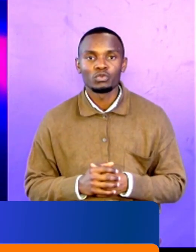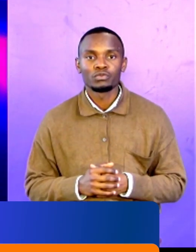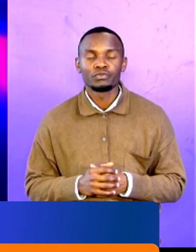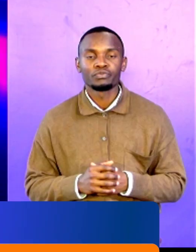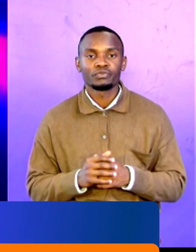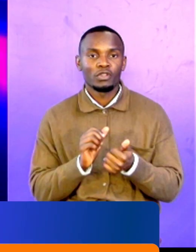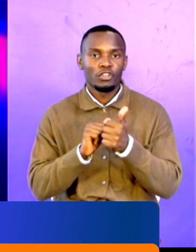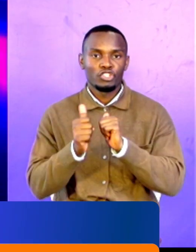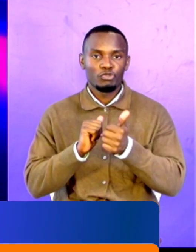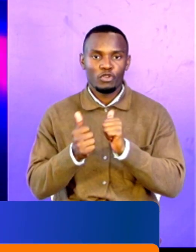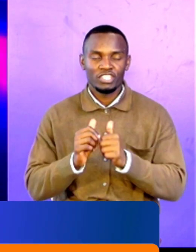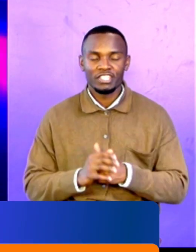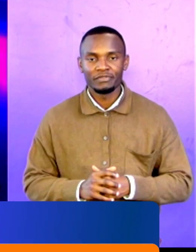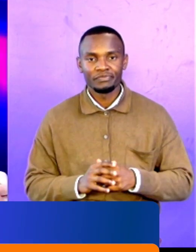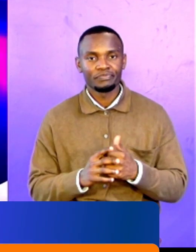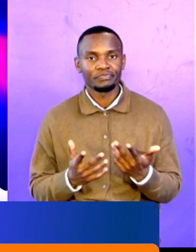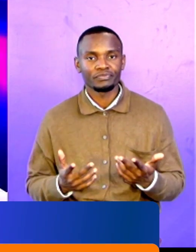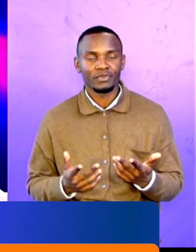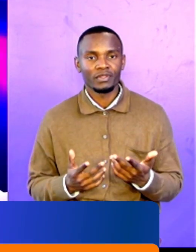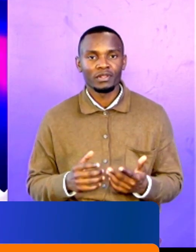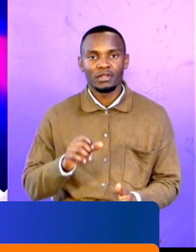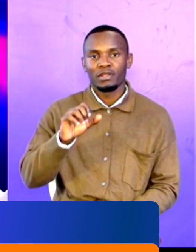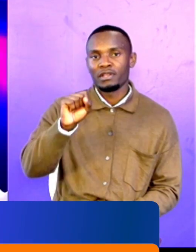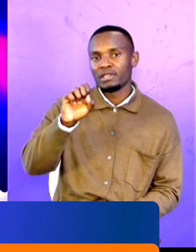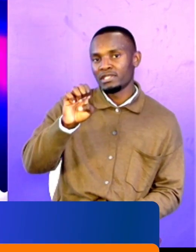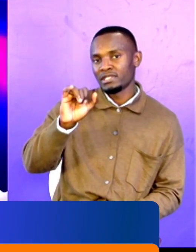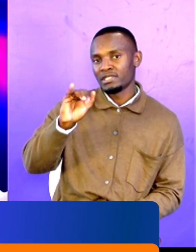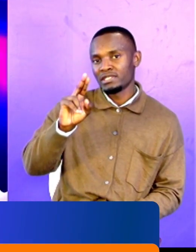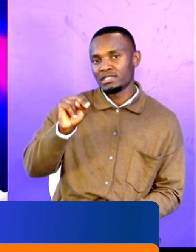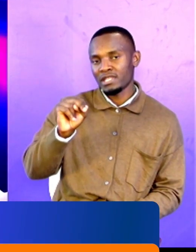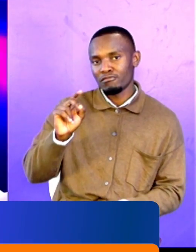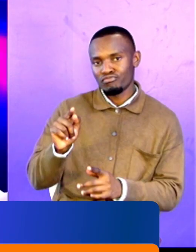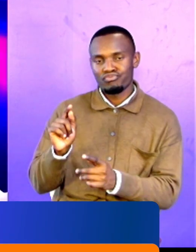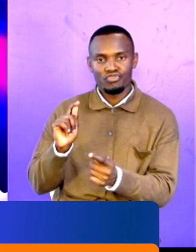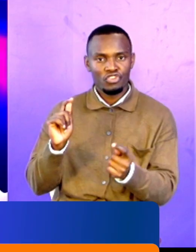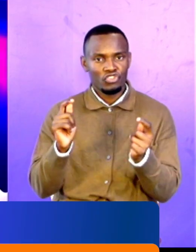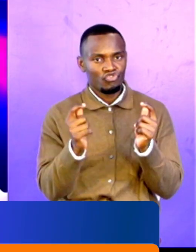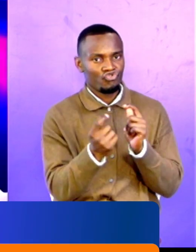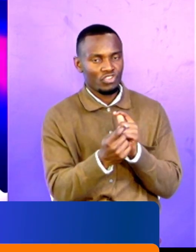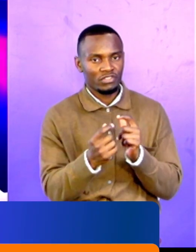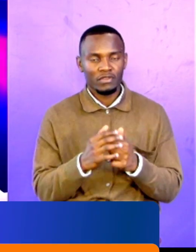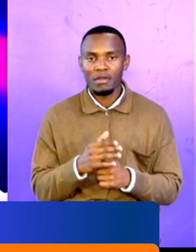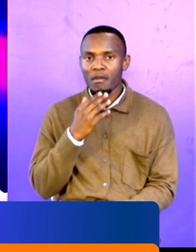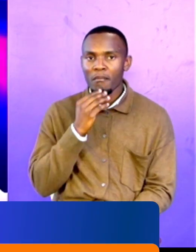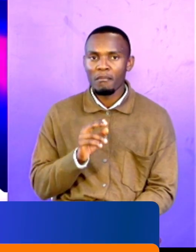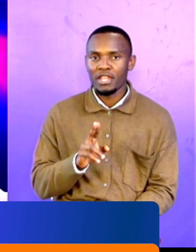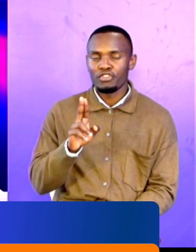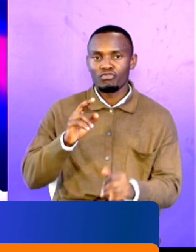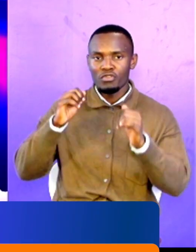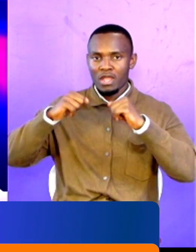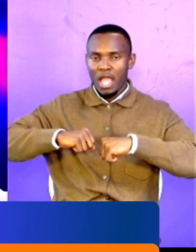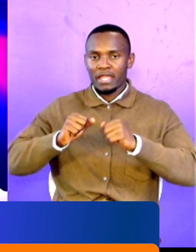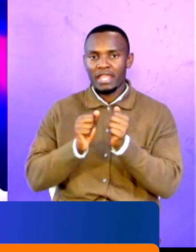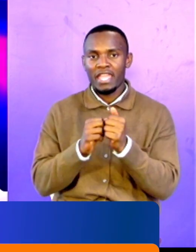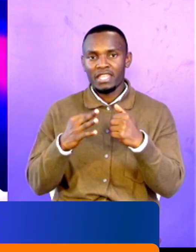world of sport, and we started off with the Sen Lamens transfer. Manchester United agrees